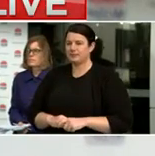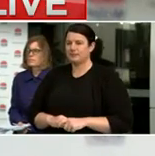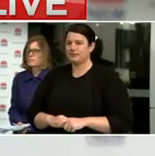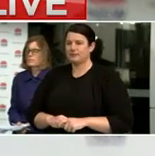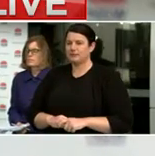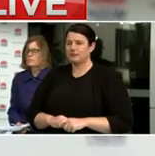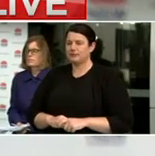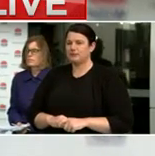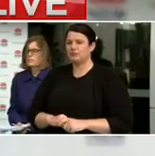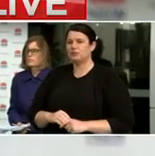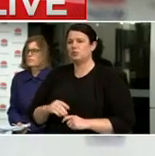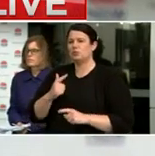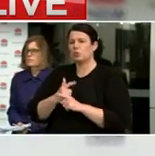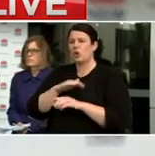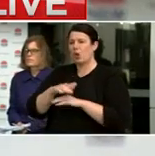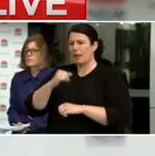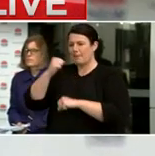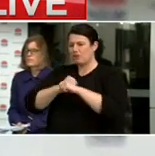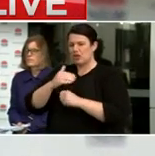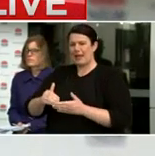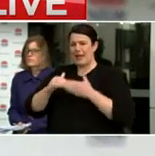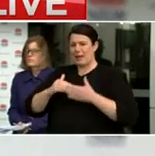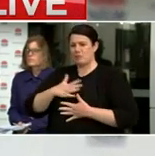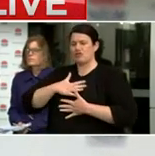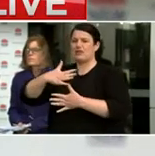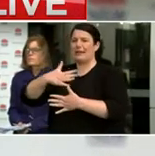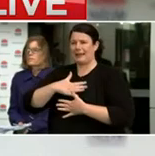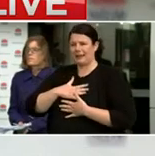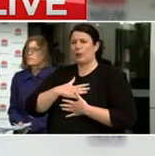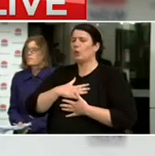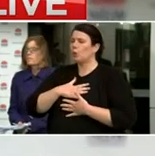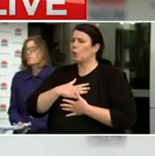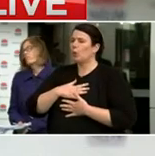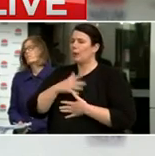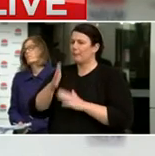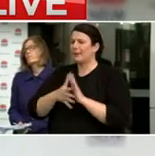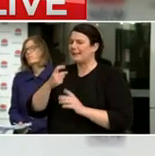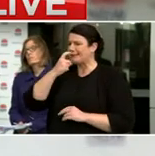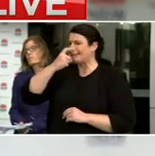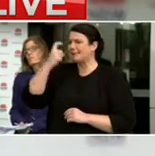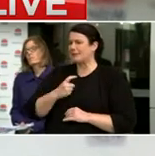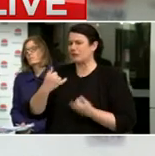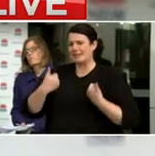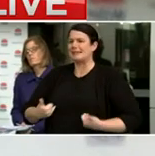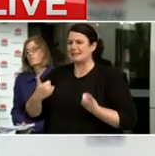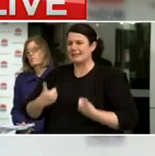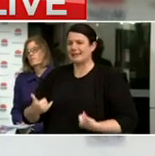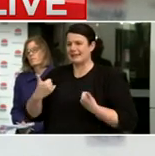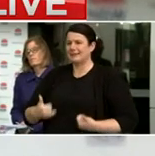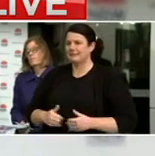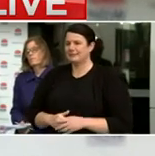We've talked a lot about ventilation, and obviously once you have to be ventilated, it's a much more serious level of your presence in the intensive care